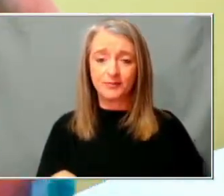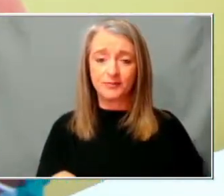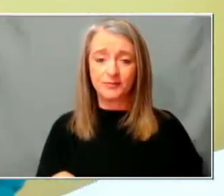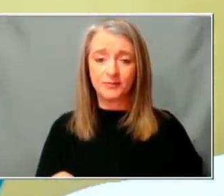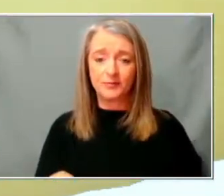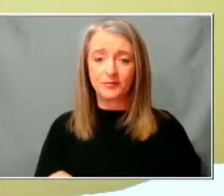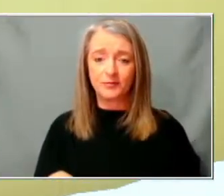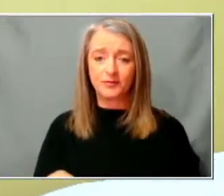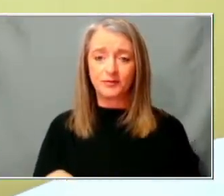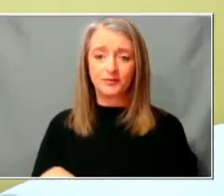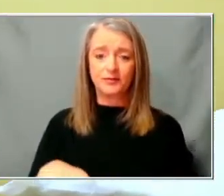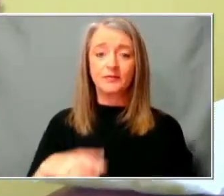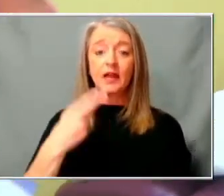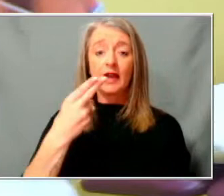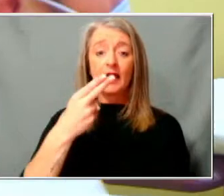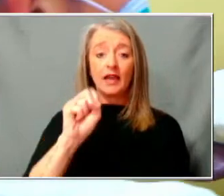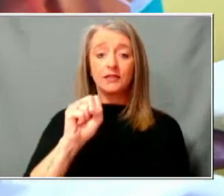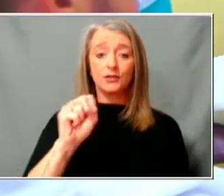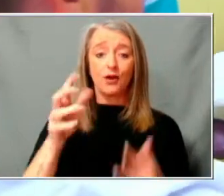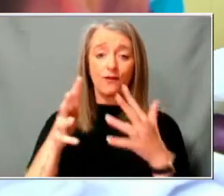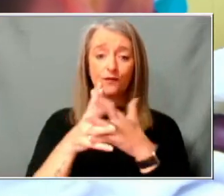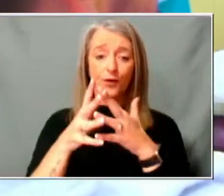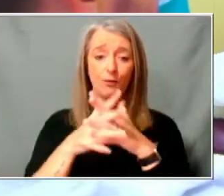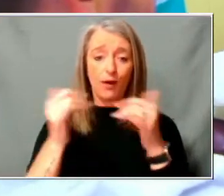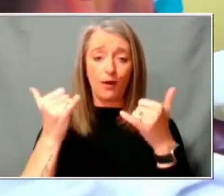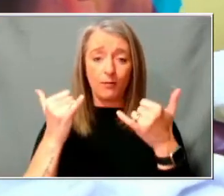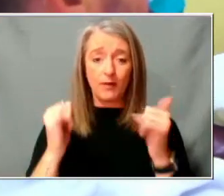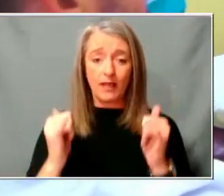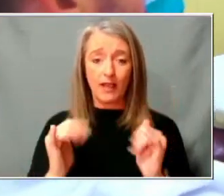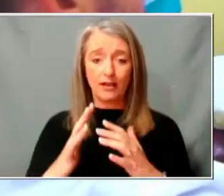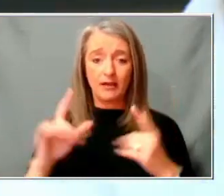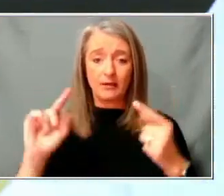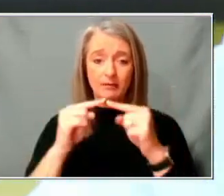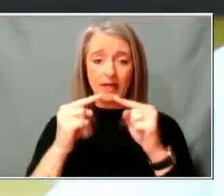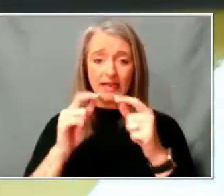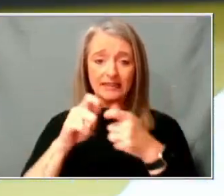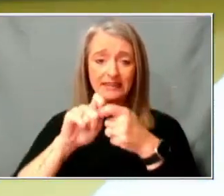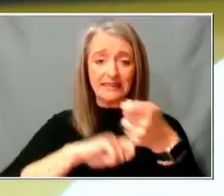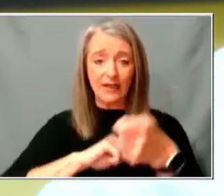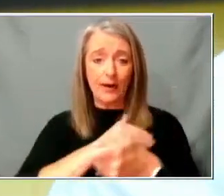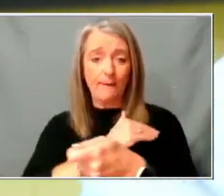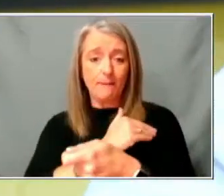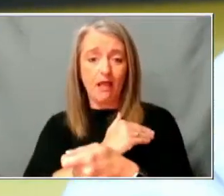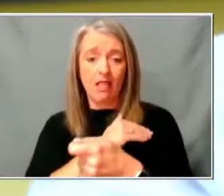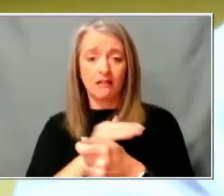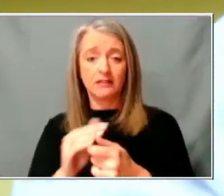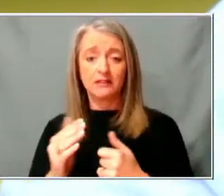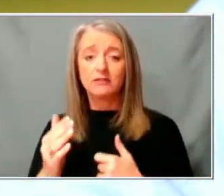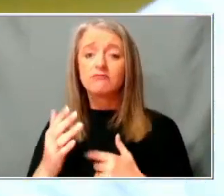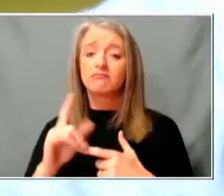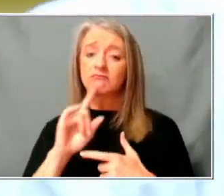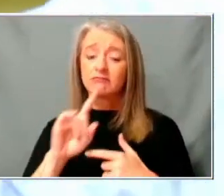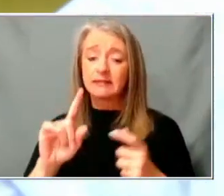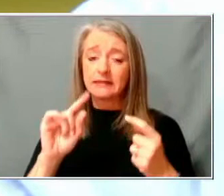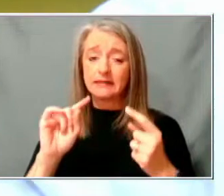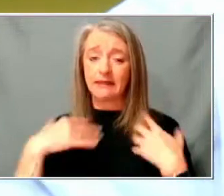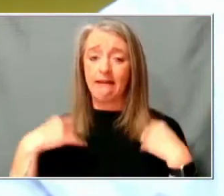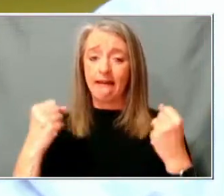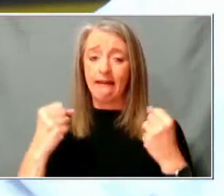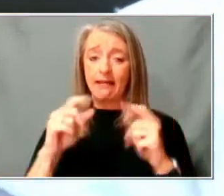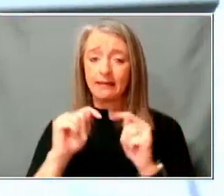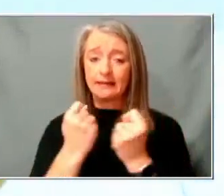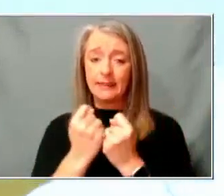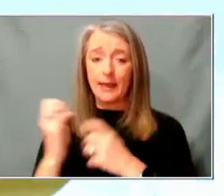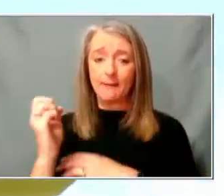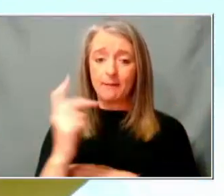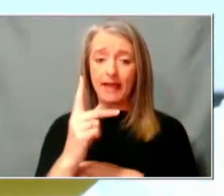A high school football player describes his pain after tearing muscles in his shoulder. The health system team that helped him get back to the